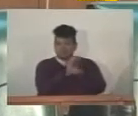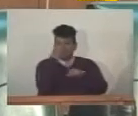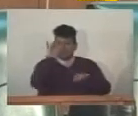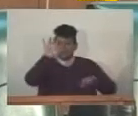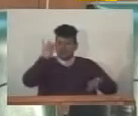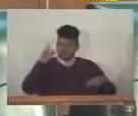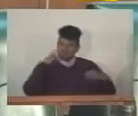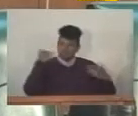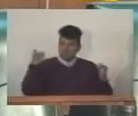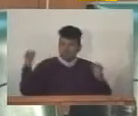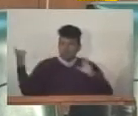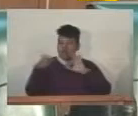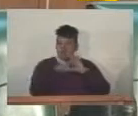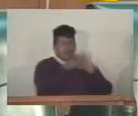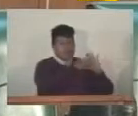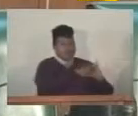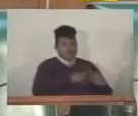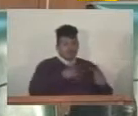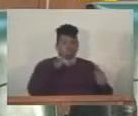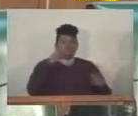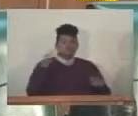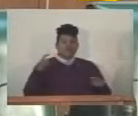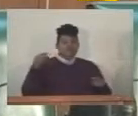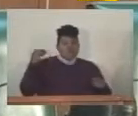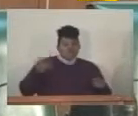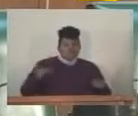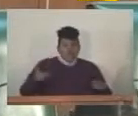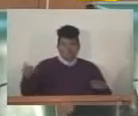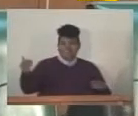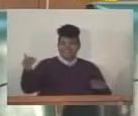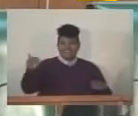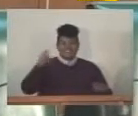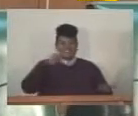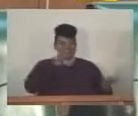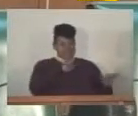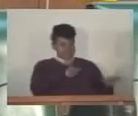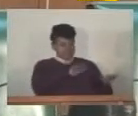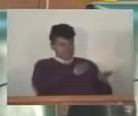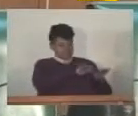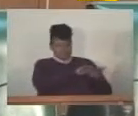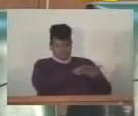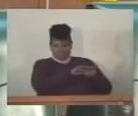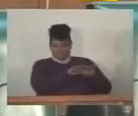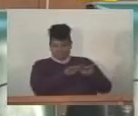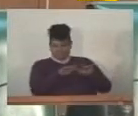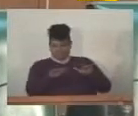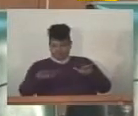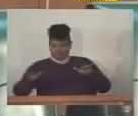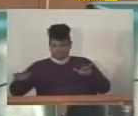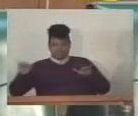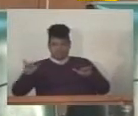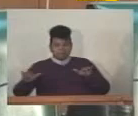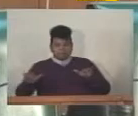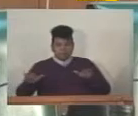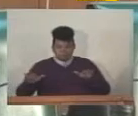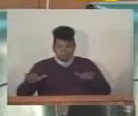Mr. President, there is a trend and there is a pattern. Because